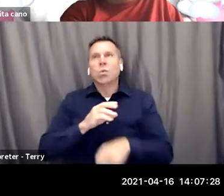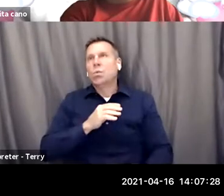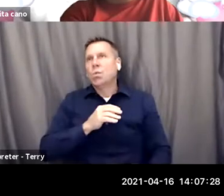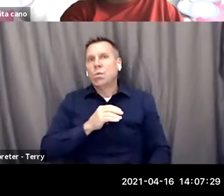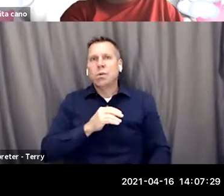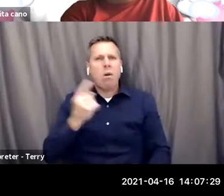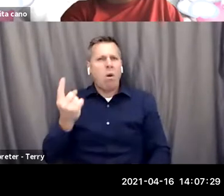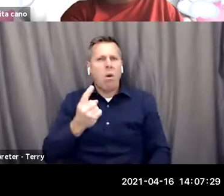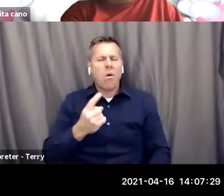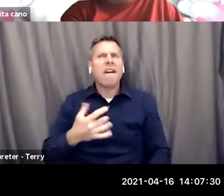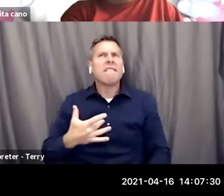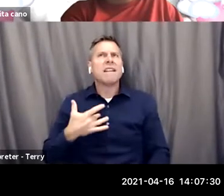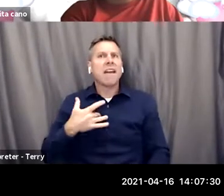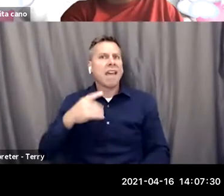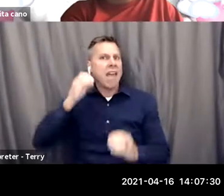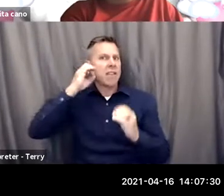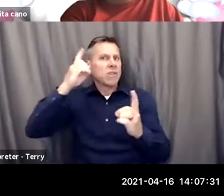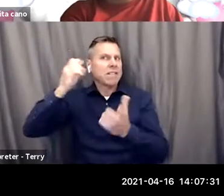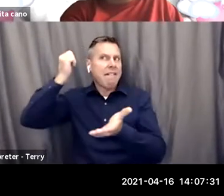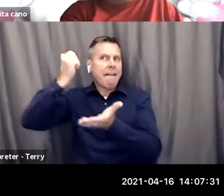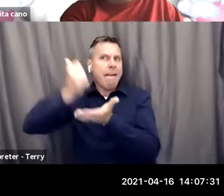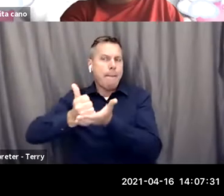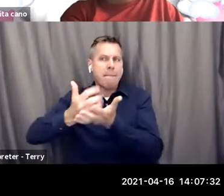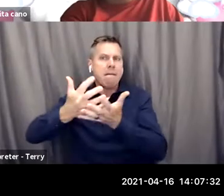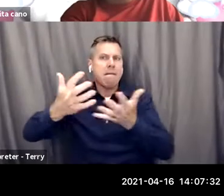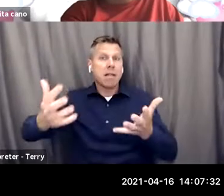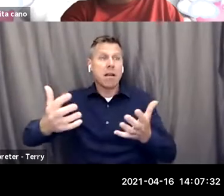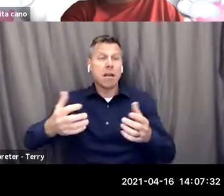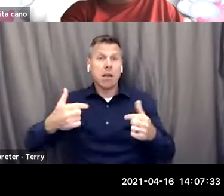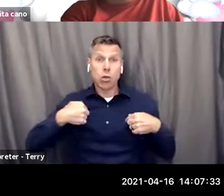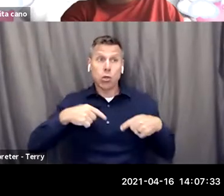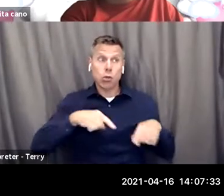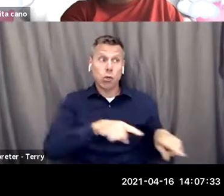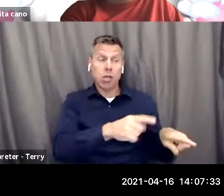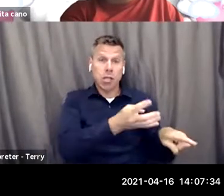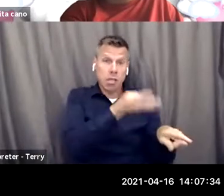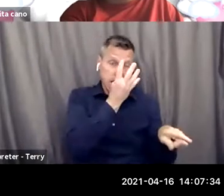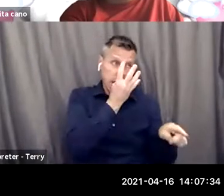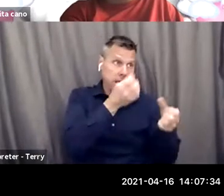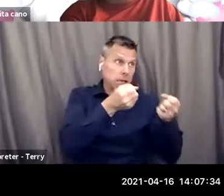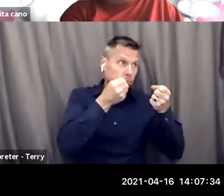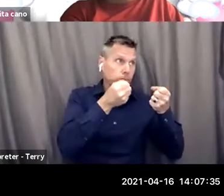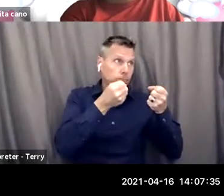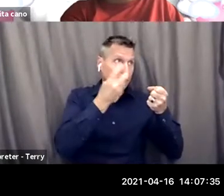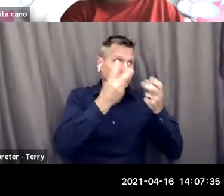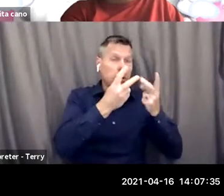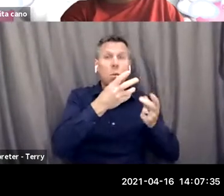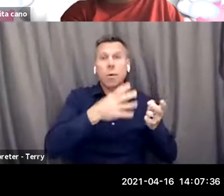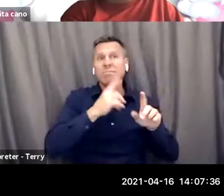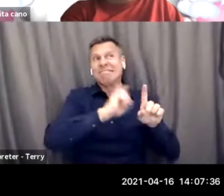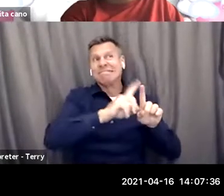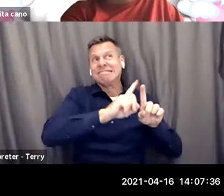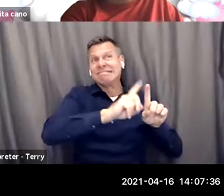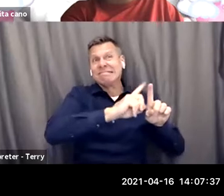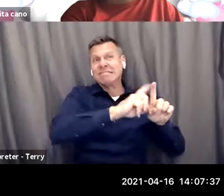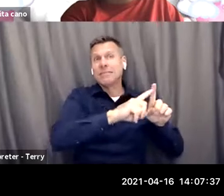in the power of education. While I was incarcerated, I saw that so many of the women, they didn't